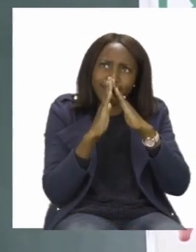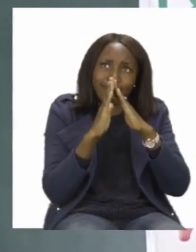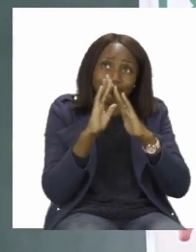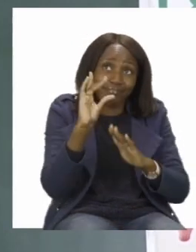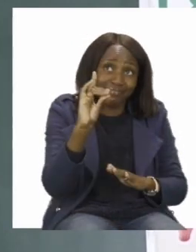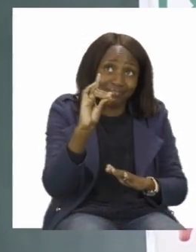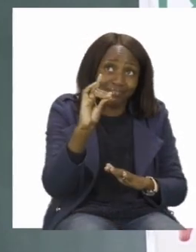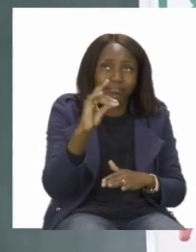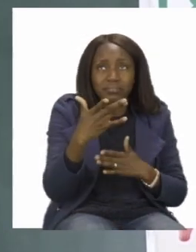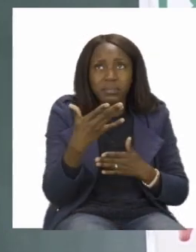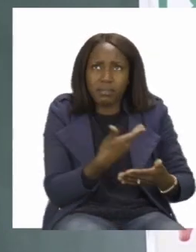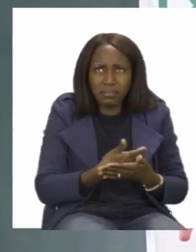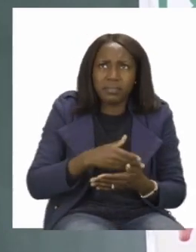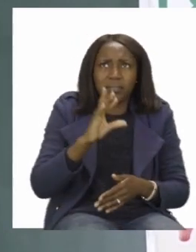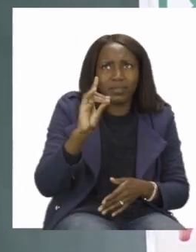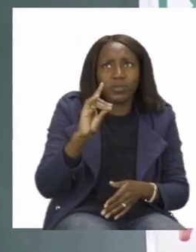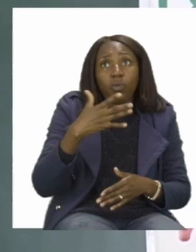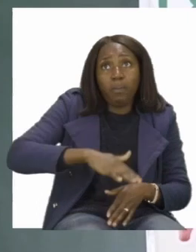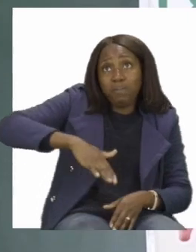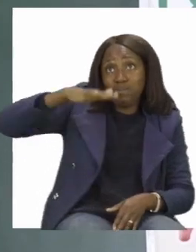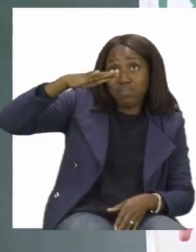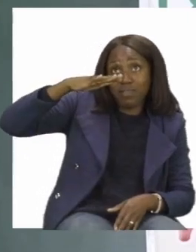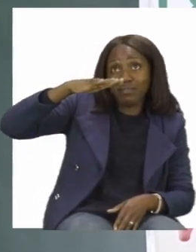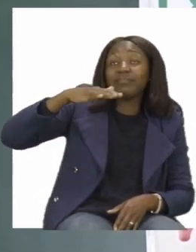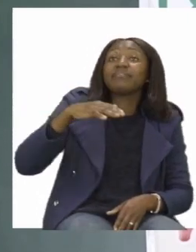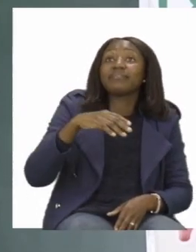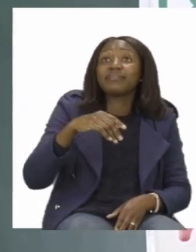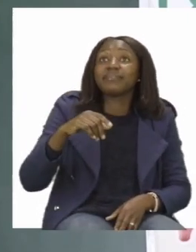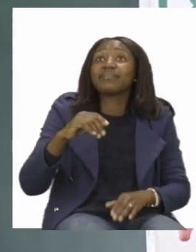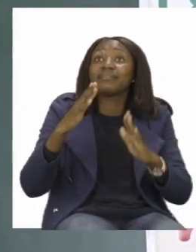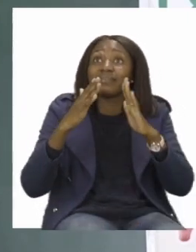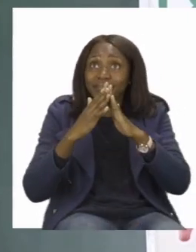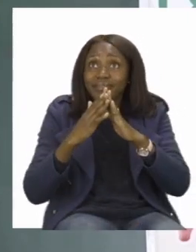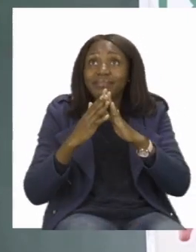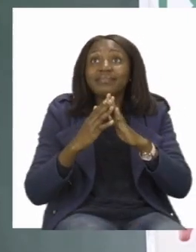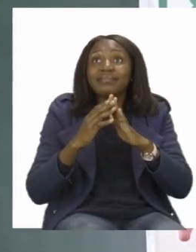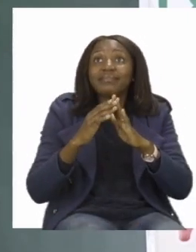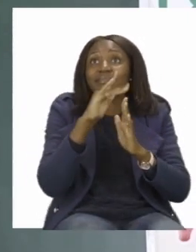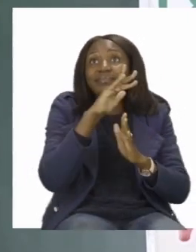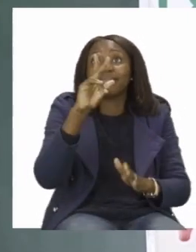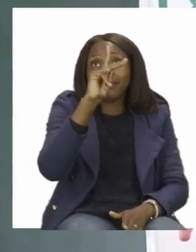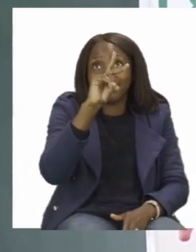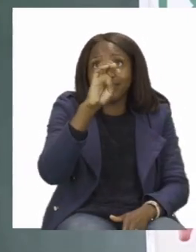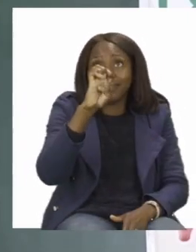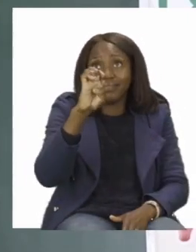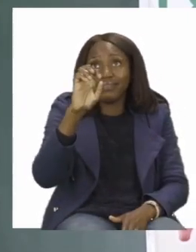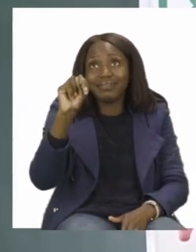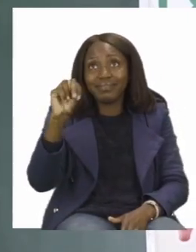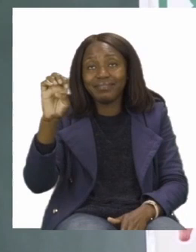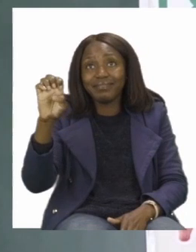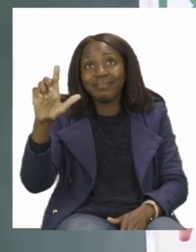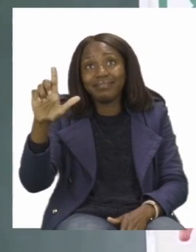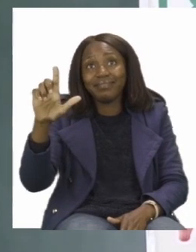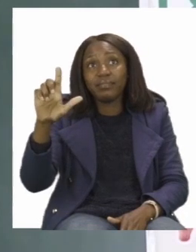be a puppy or an actual dog. So let's say it's raining, and the dog